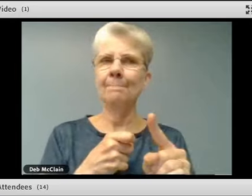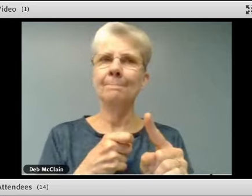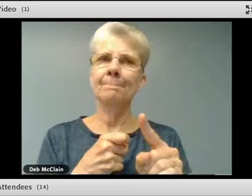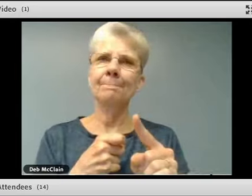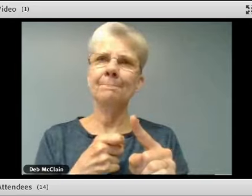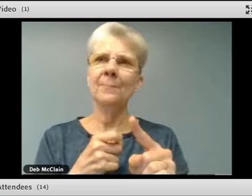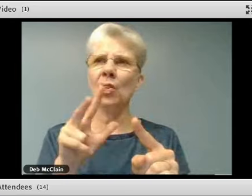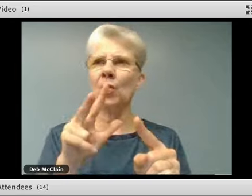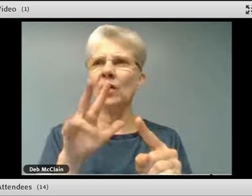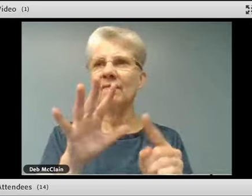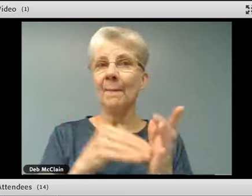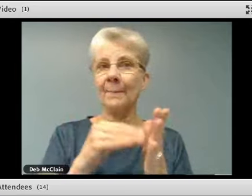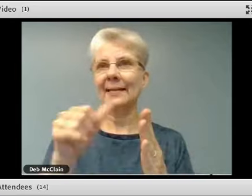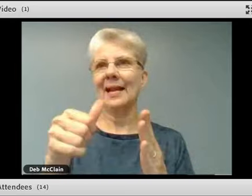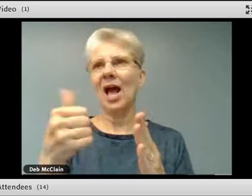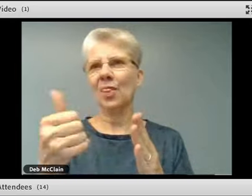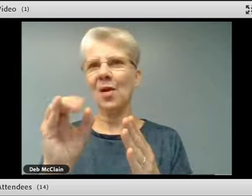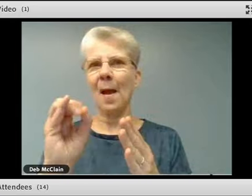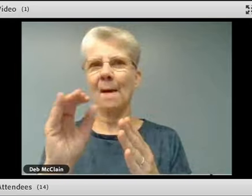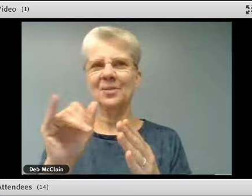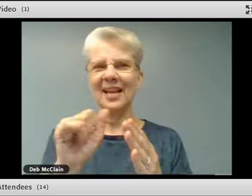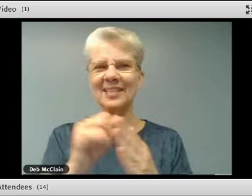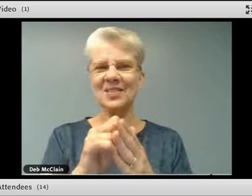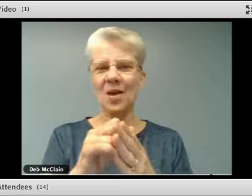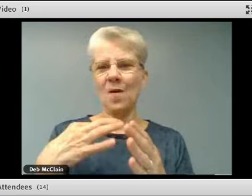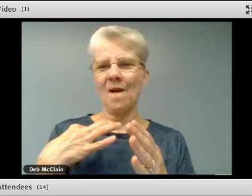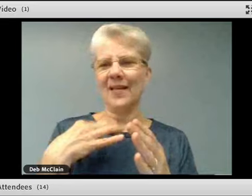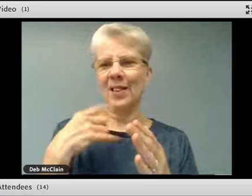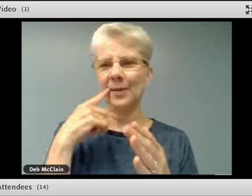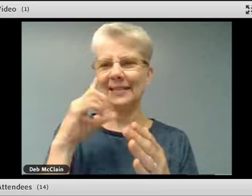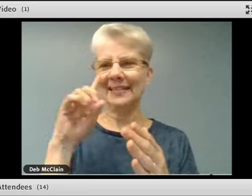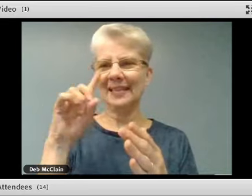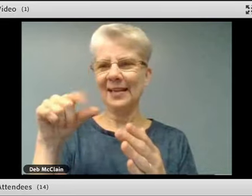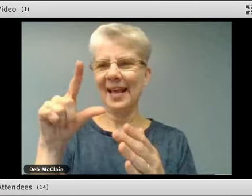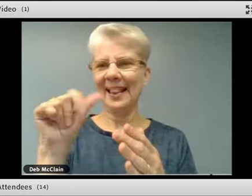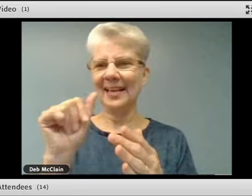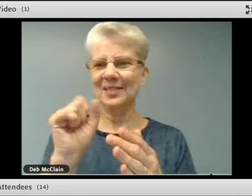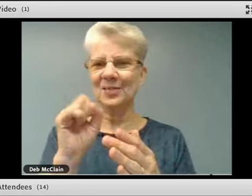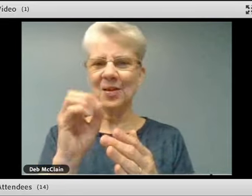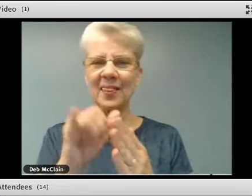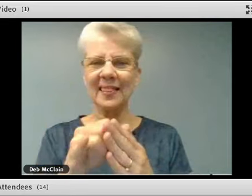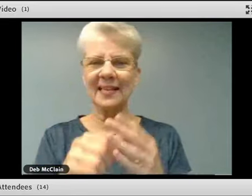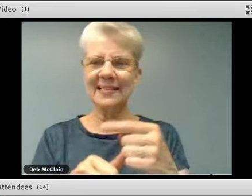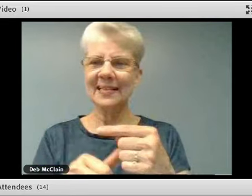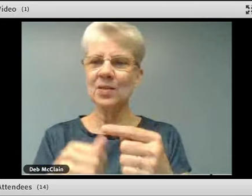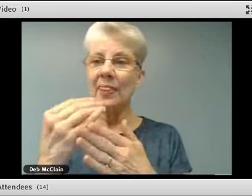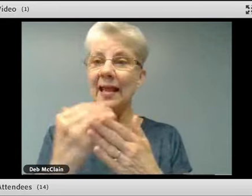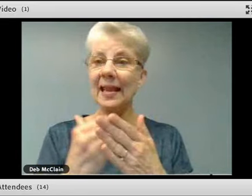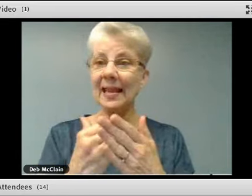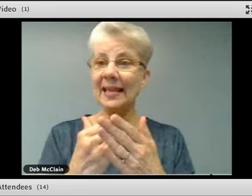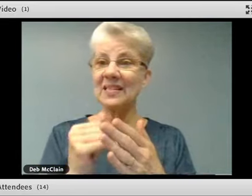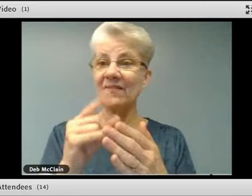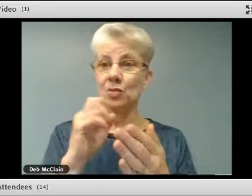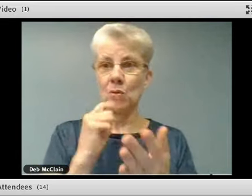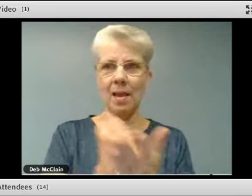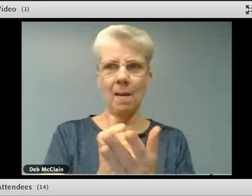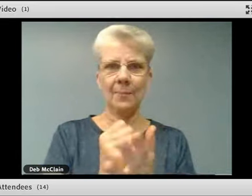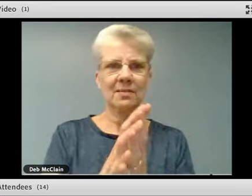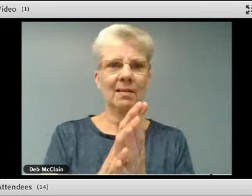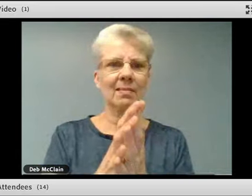objects that are available in DPLA. So this again is where the list feature is going to come in handy, because then you can start